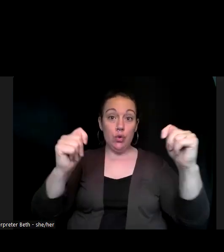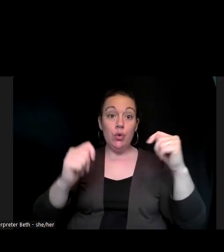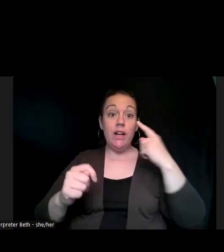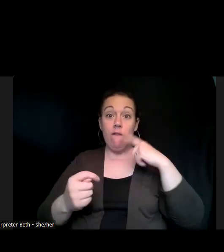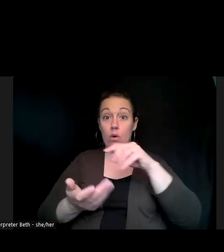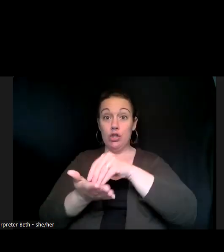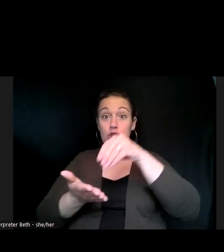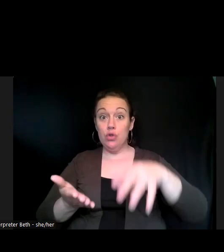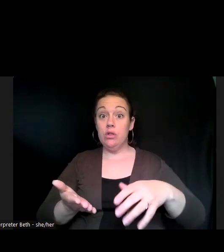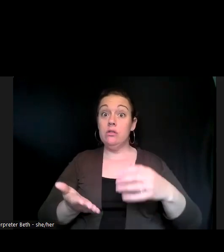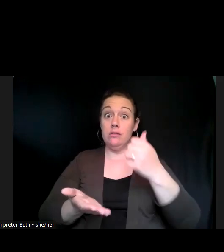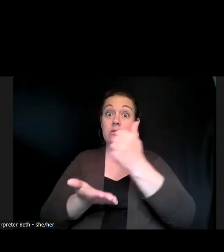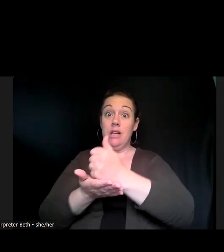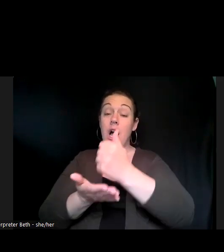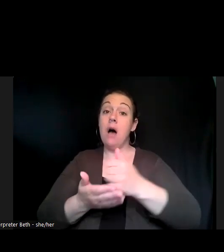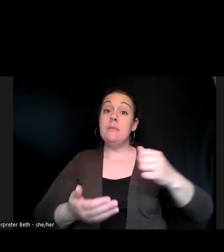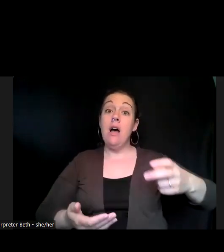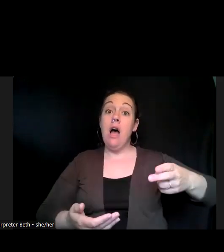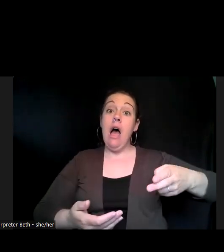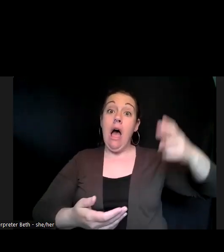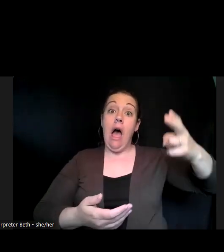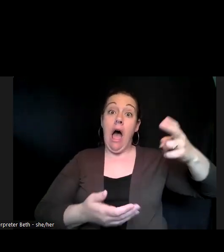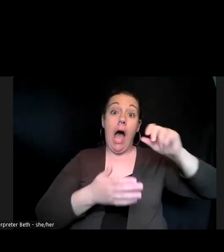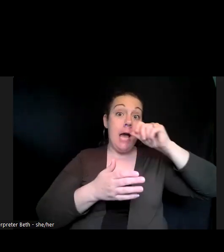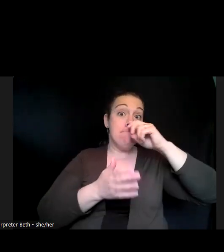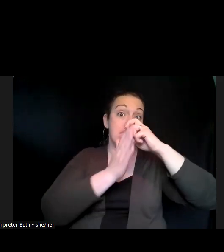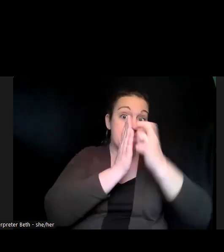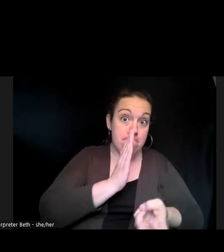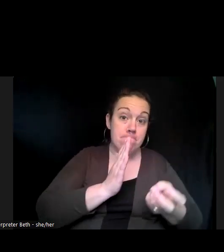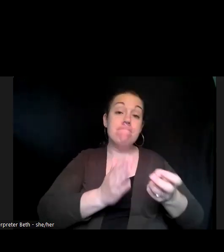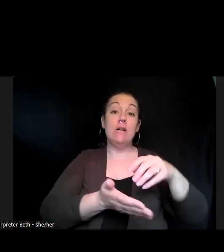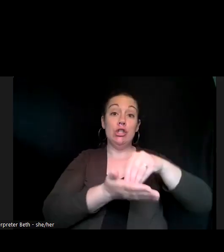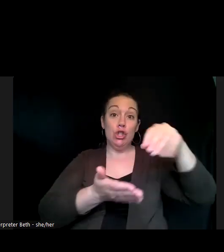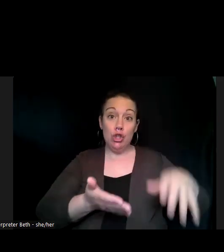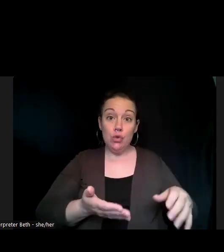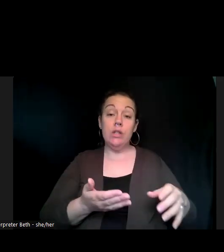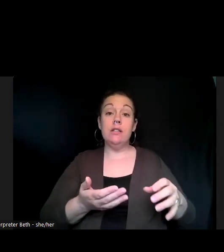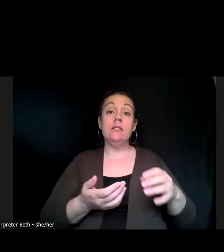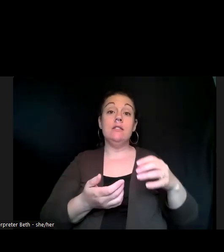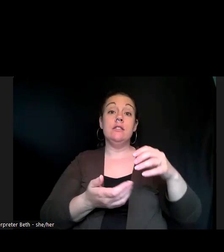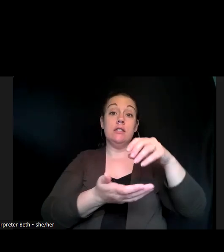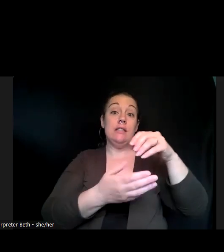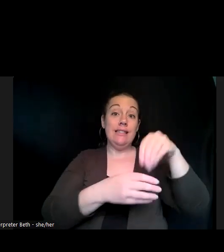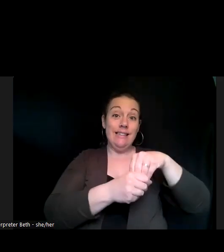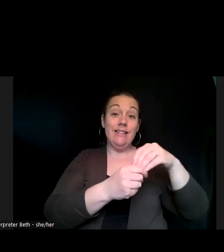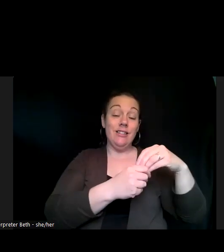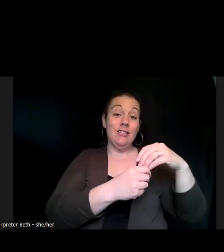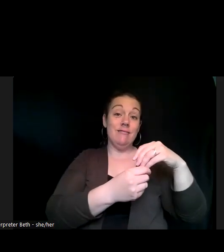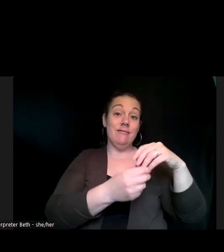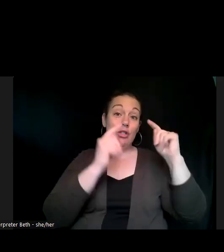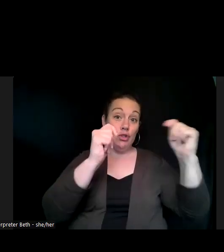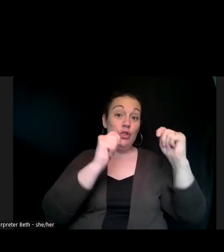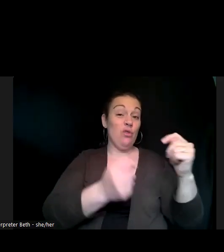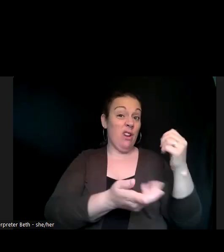we know that high dosage tutoring, and the research will say that students need 3 times that, as much as 3 hours a week or 100 hours a